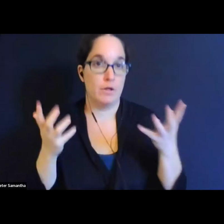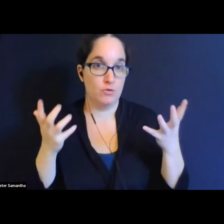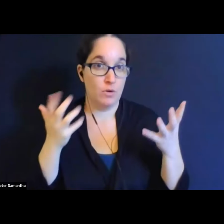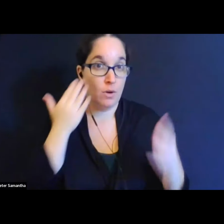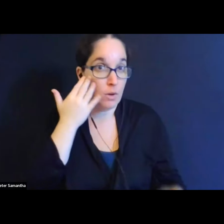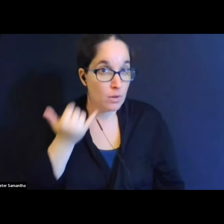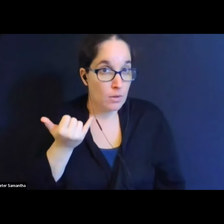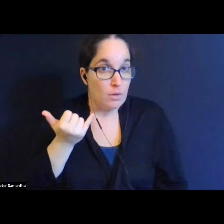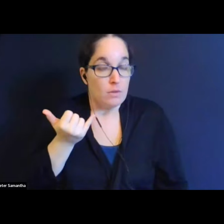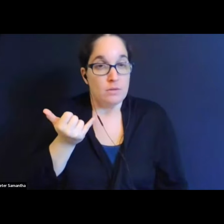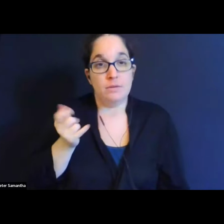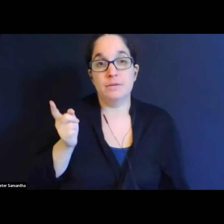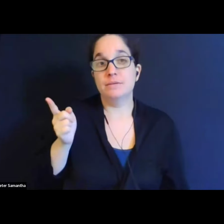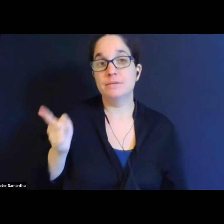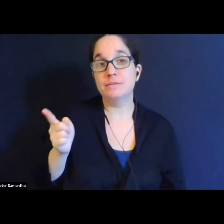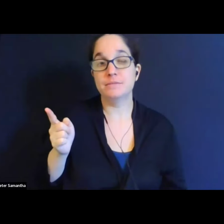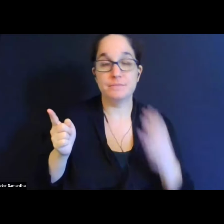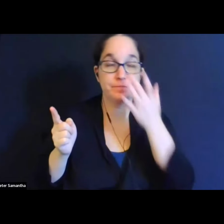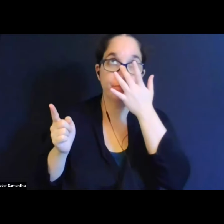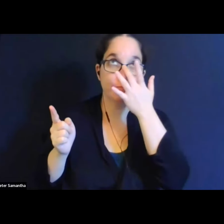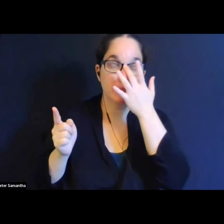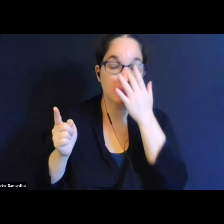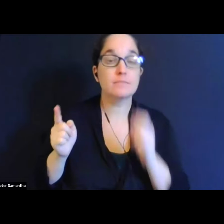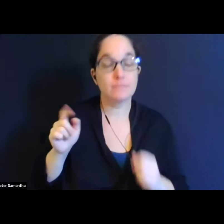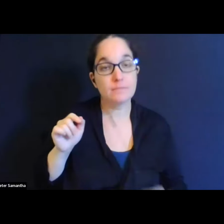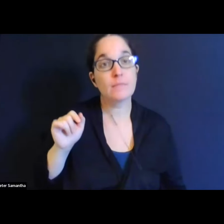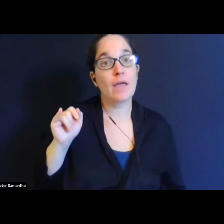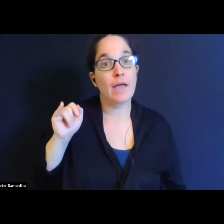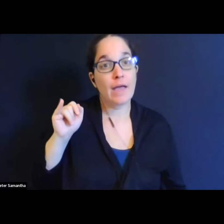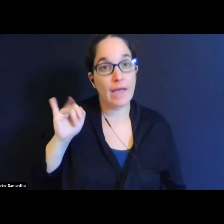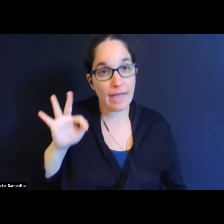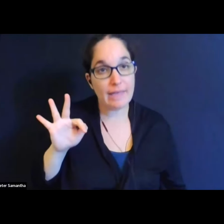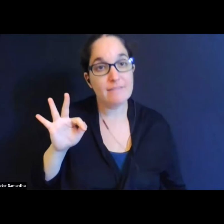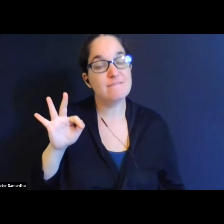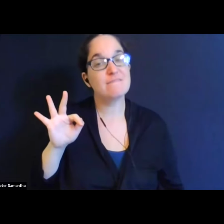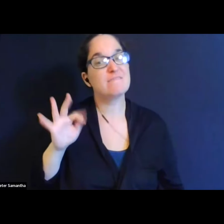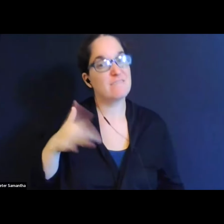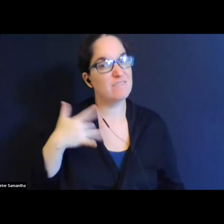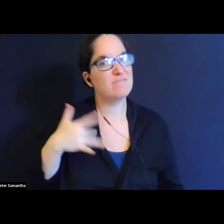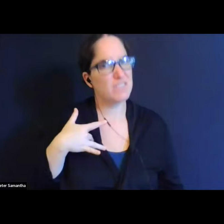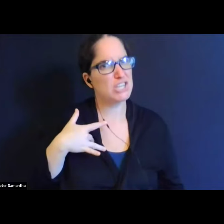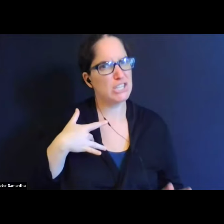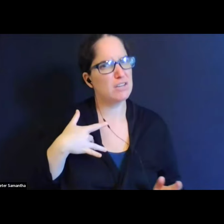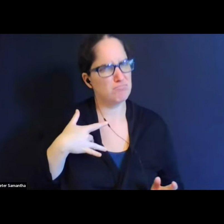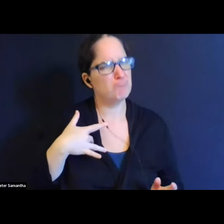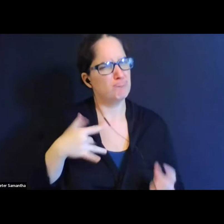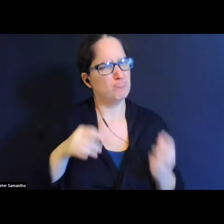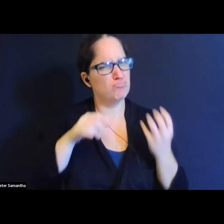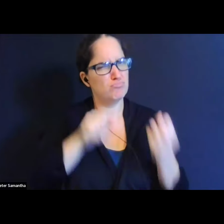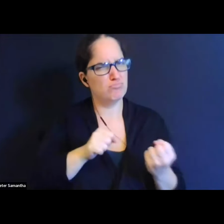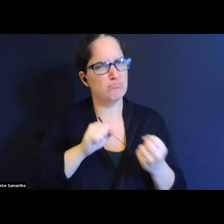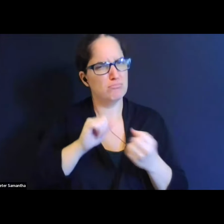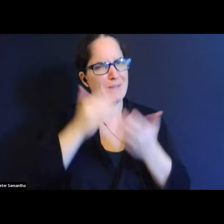times, by the time we are able to have something that is truly evidence-based,